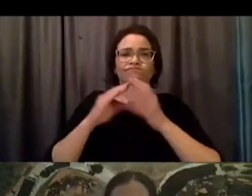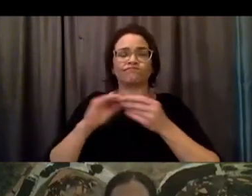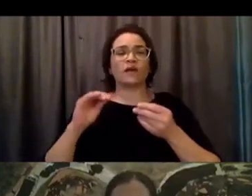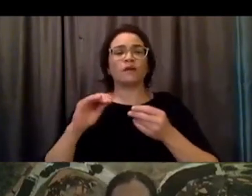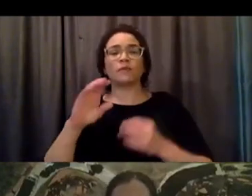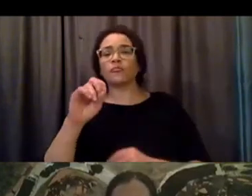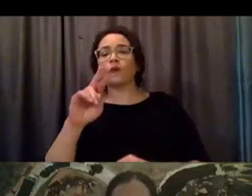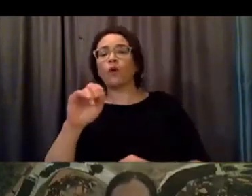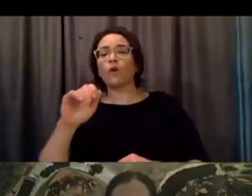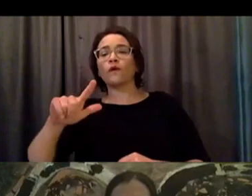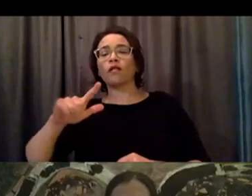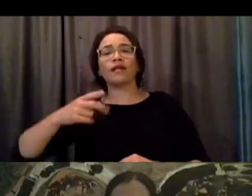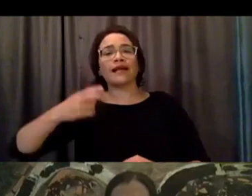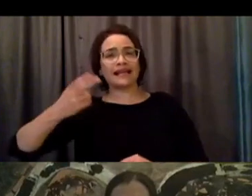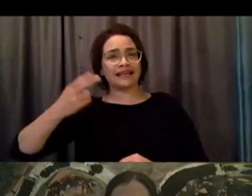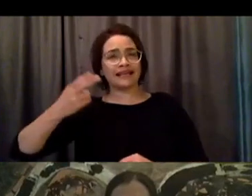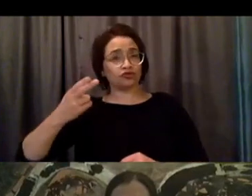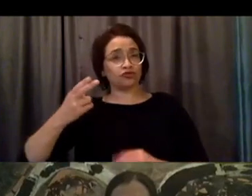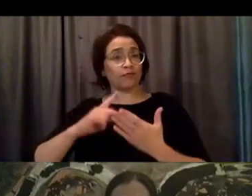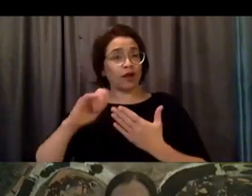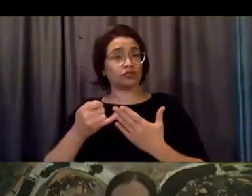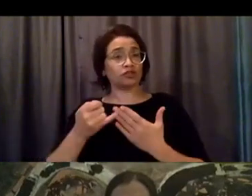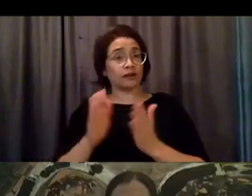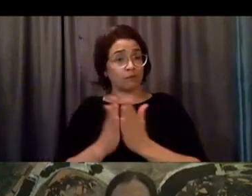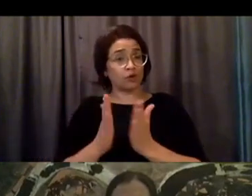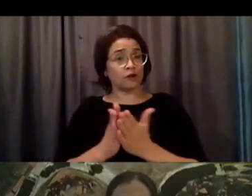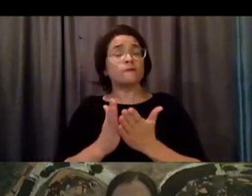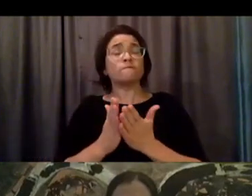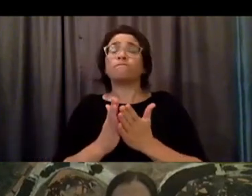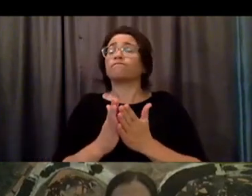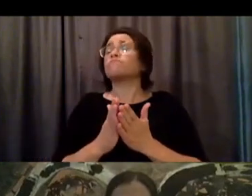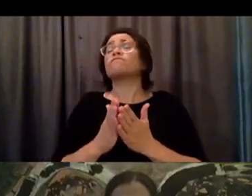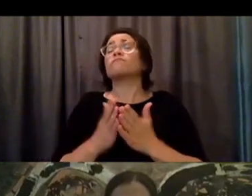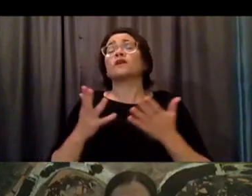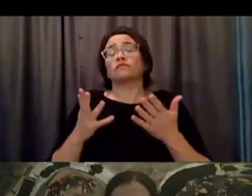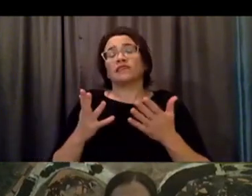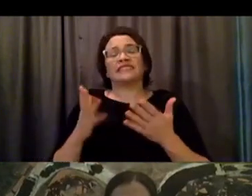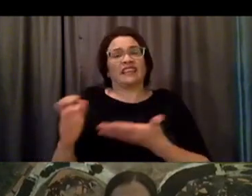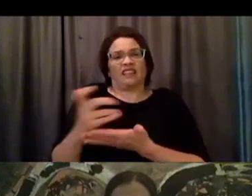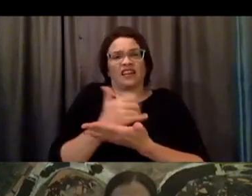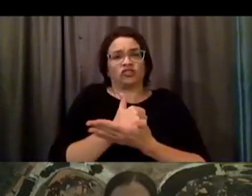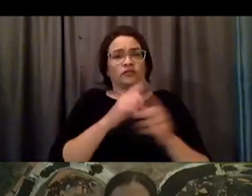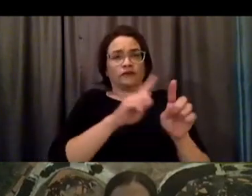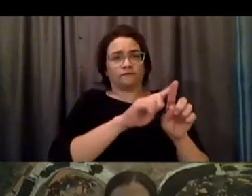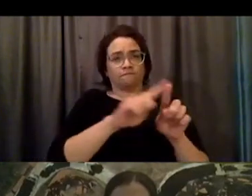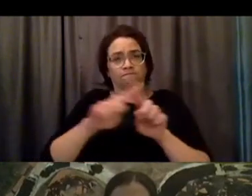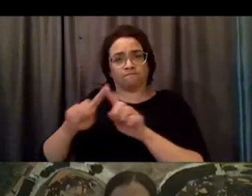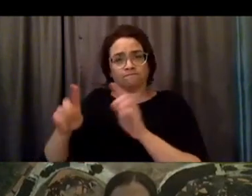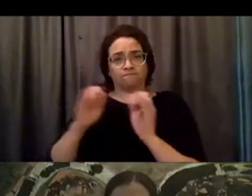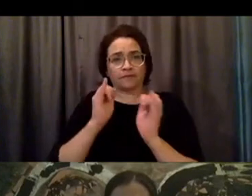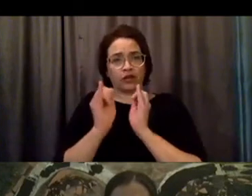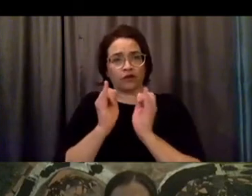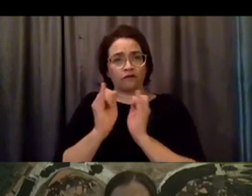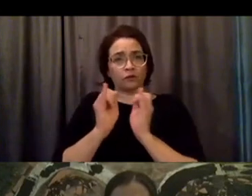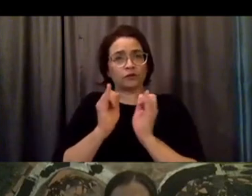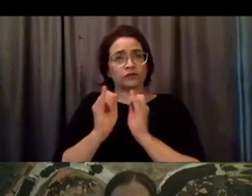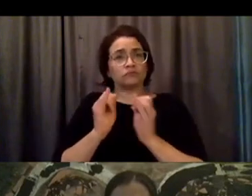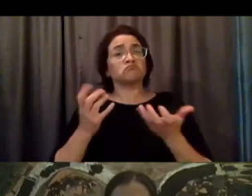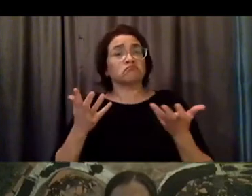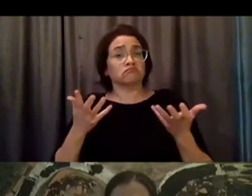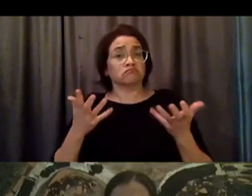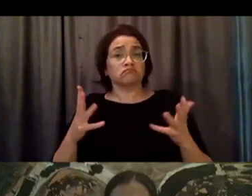project book is also available. Um, the collection of interviews, uh, is available, uh, in manuscript form